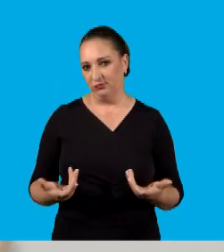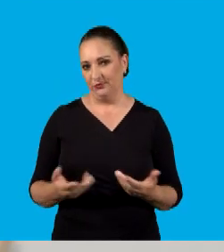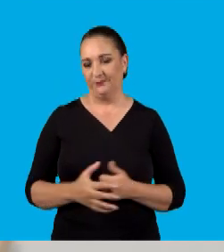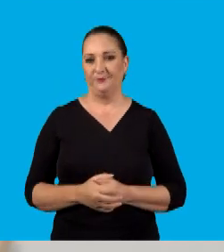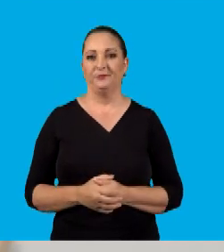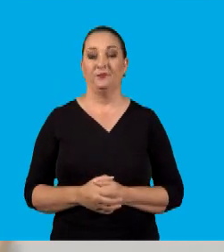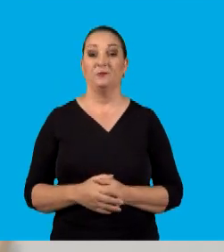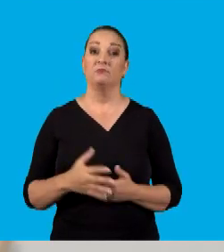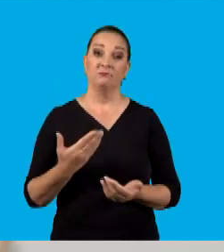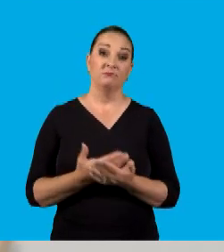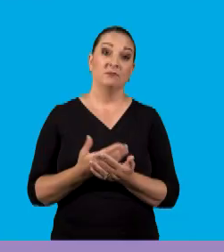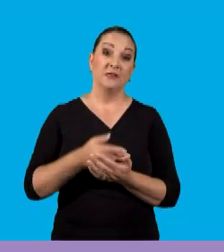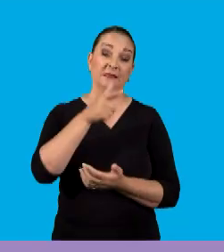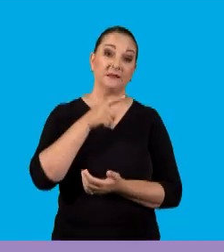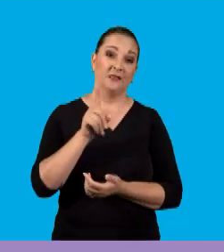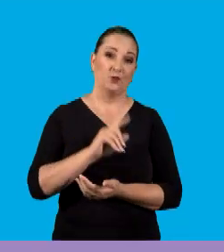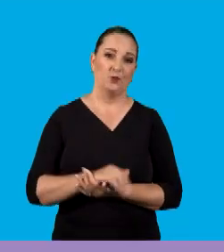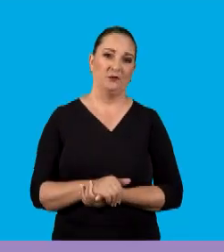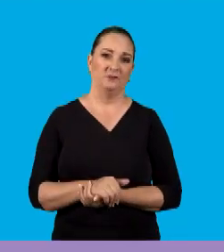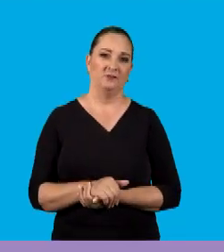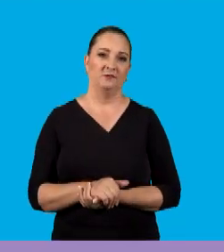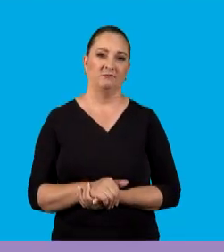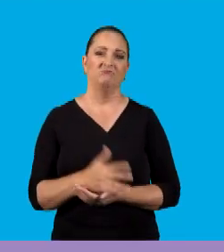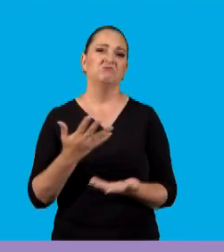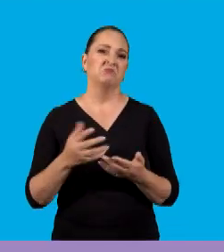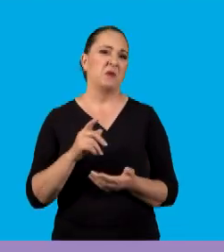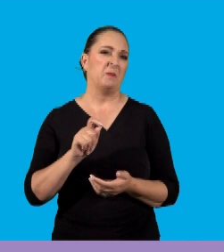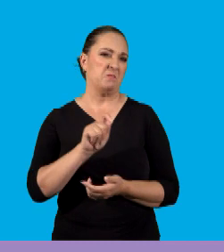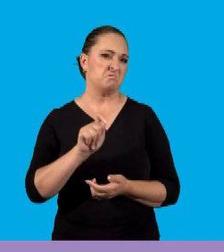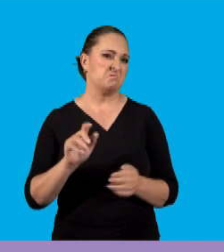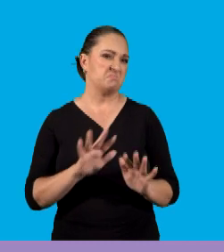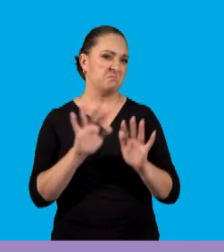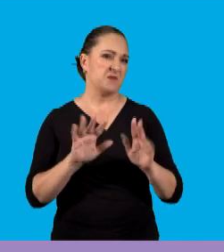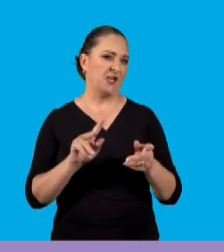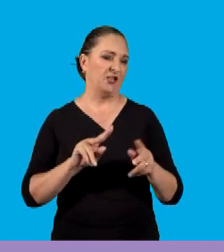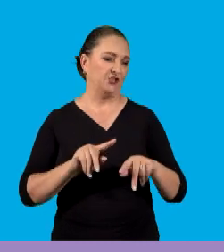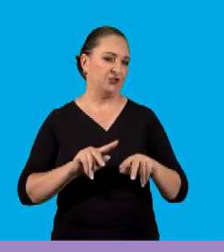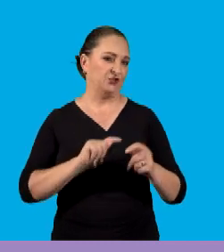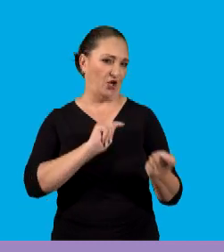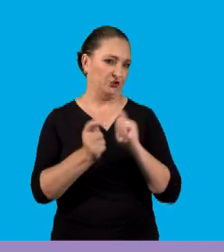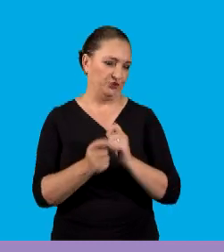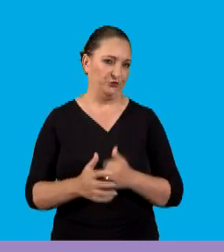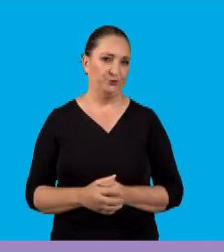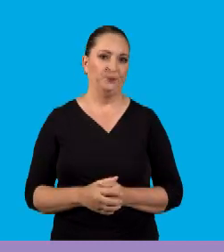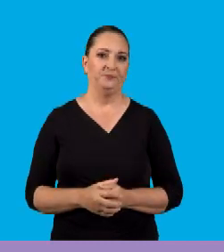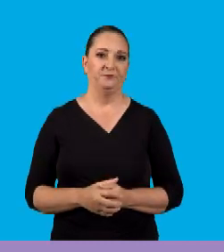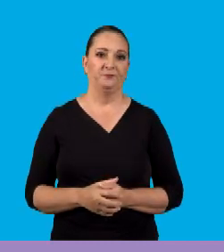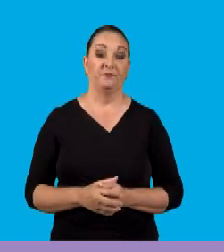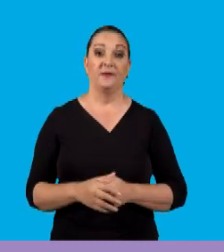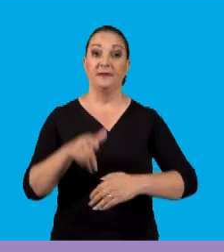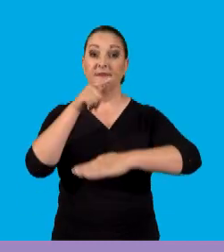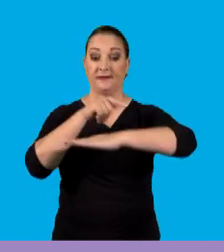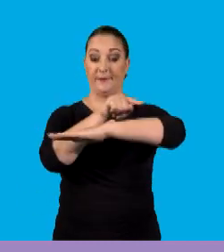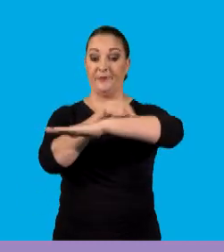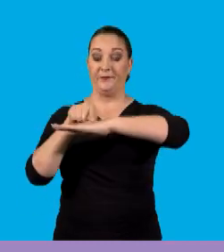questions. You could also take 75. Okay, let me use a different pen so that you'll be able to see these differences. Let's